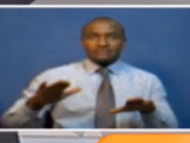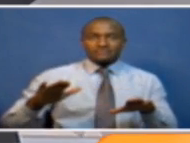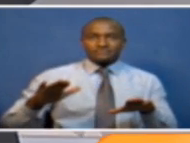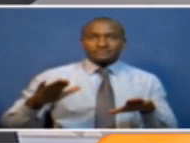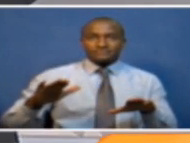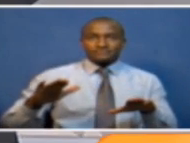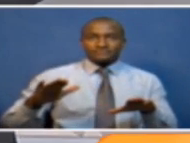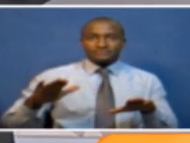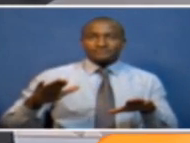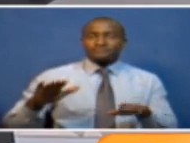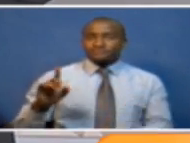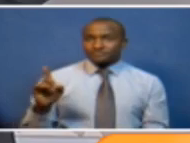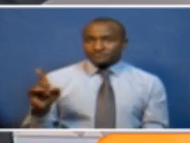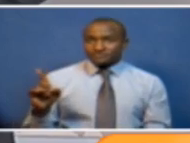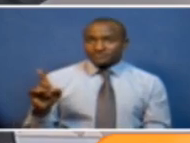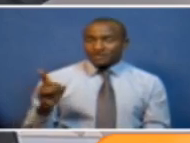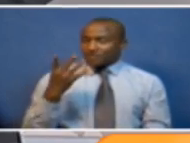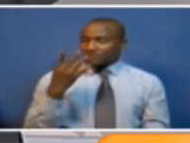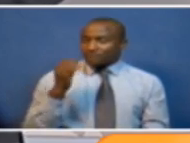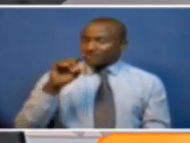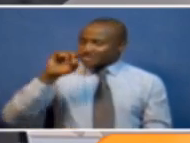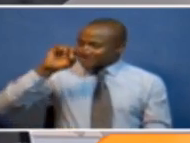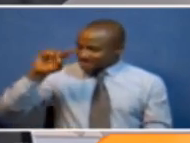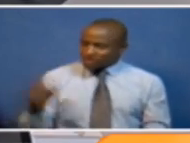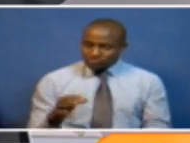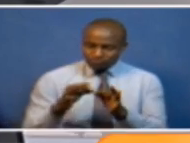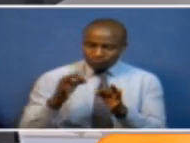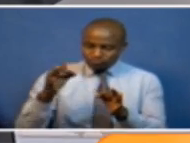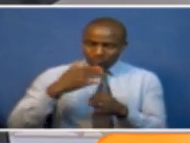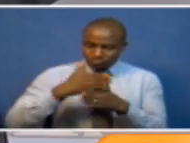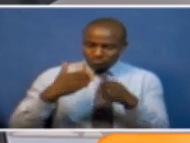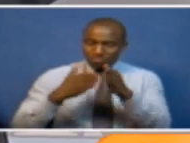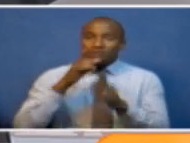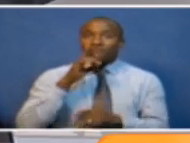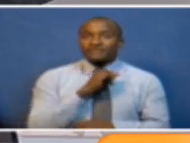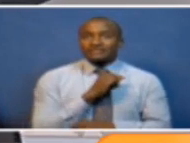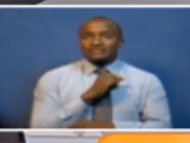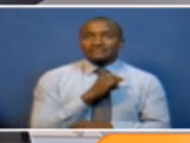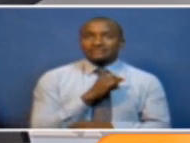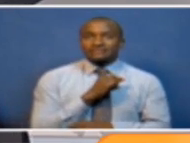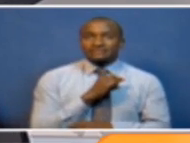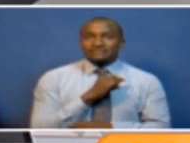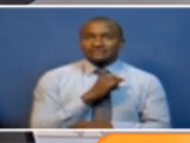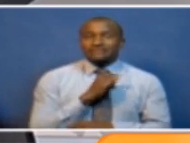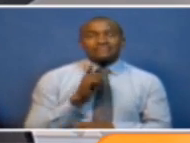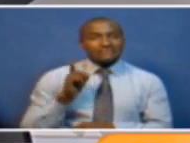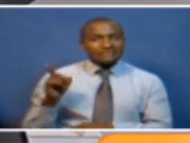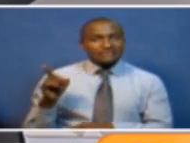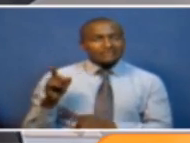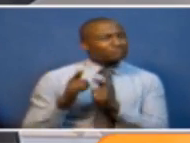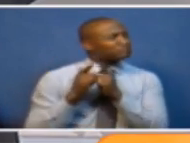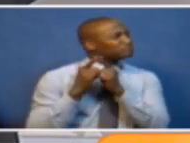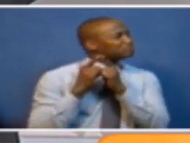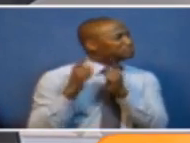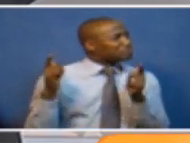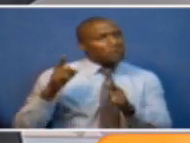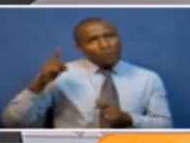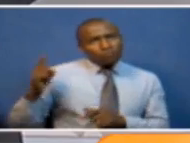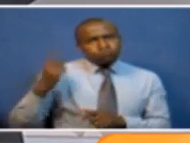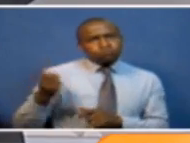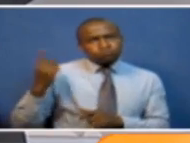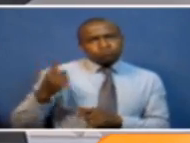quarter of that, some 40,000 acres. And by the way, it also happens to be the largest wind farm